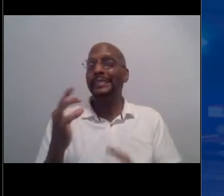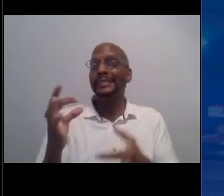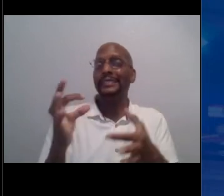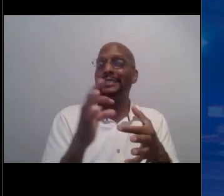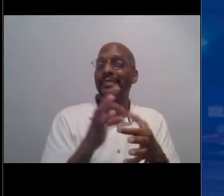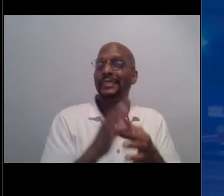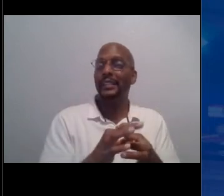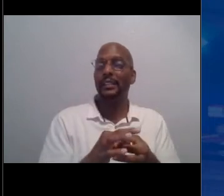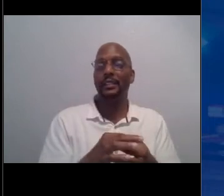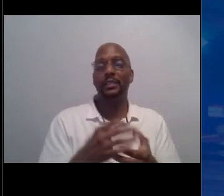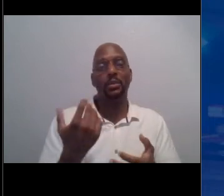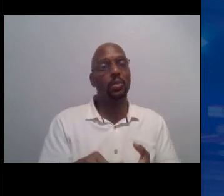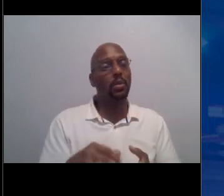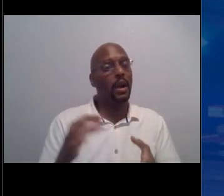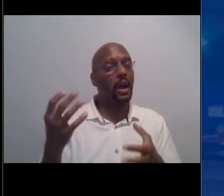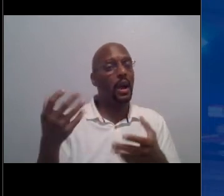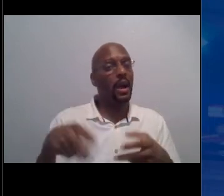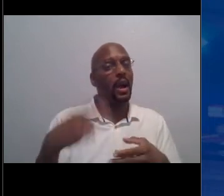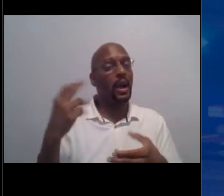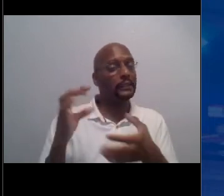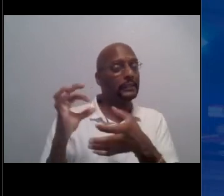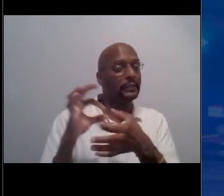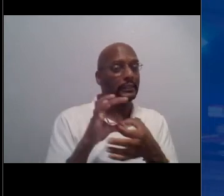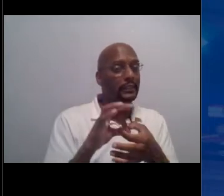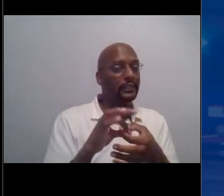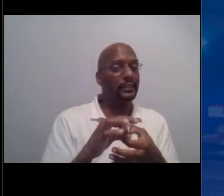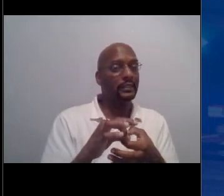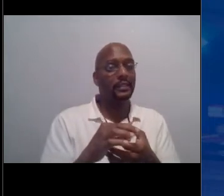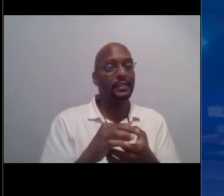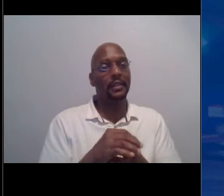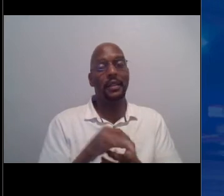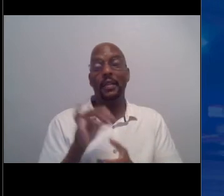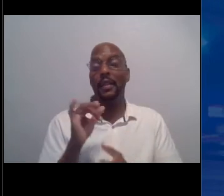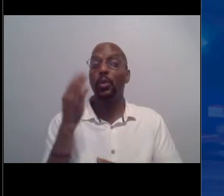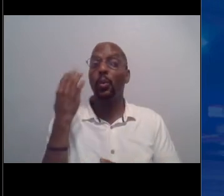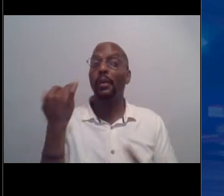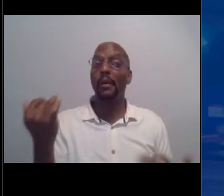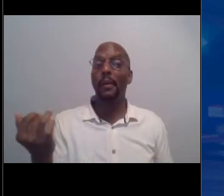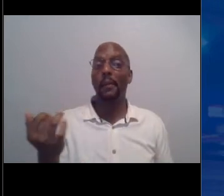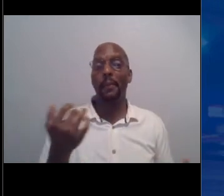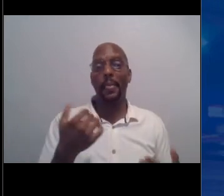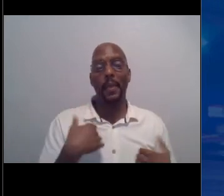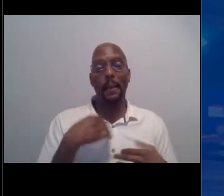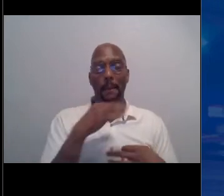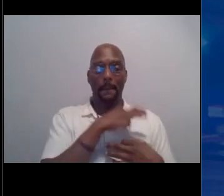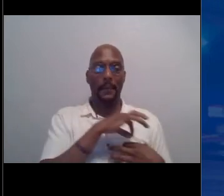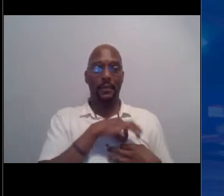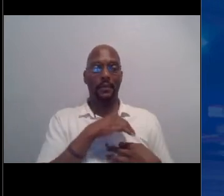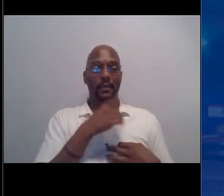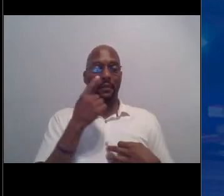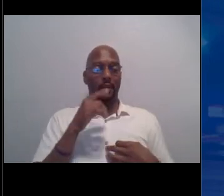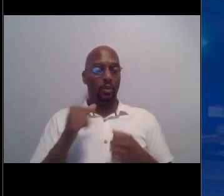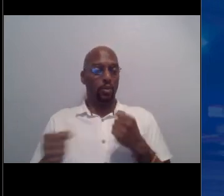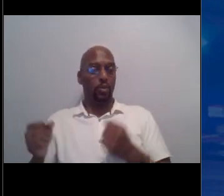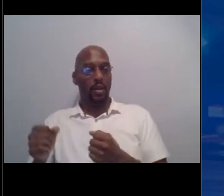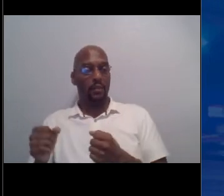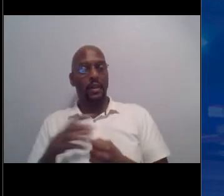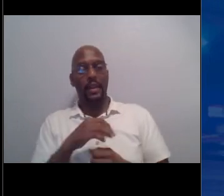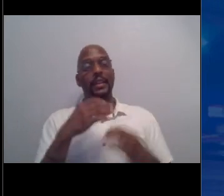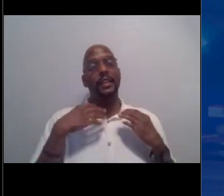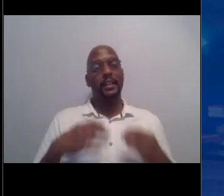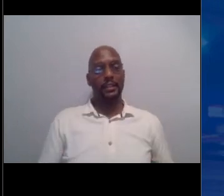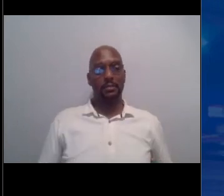really highly engaged. And this is because we're benefiting them along with our customers. And it's